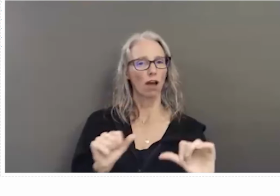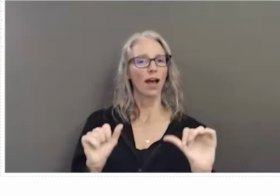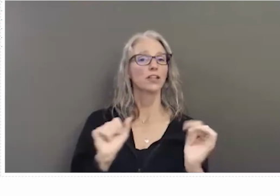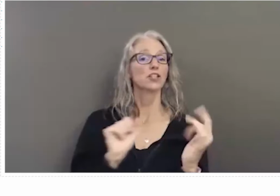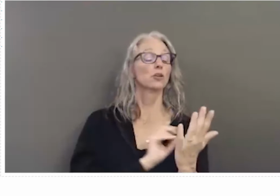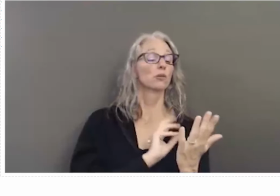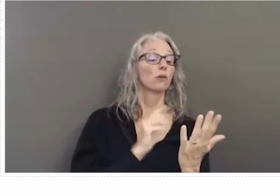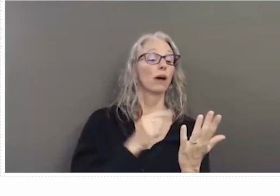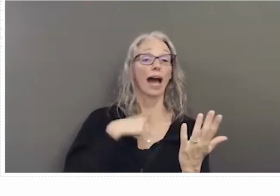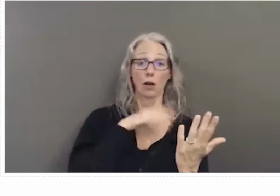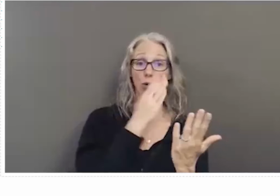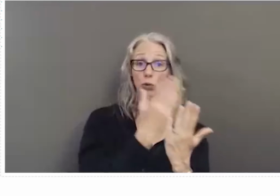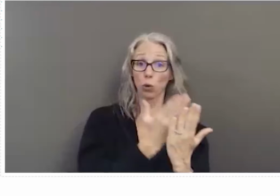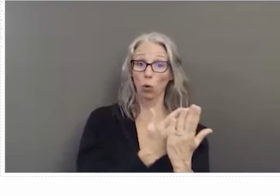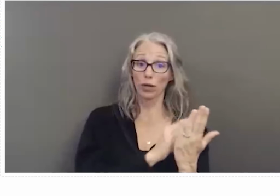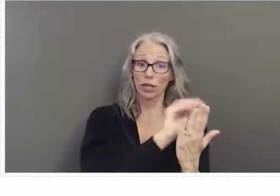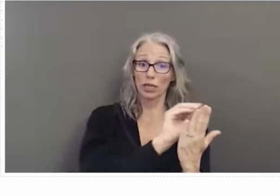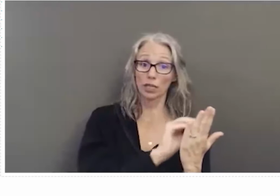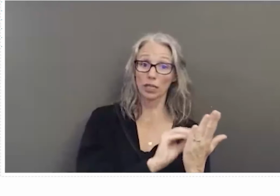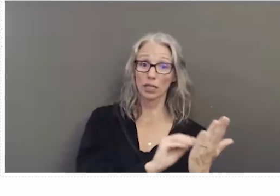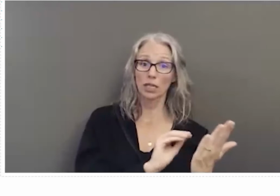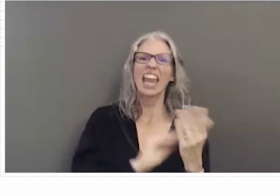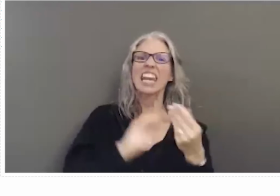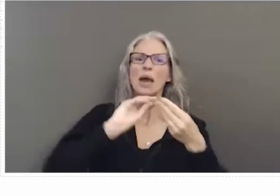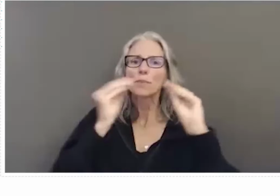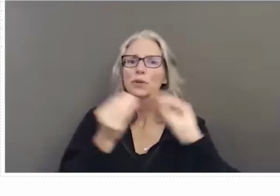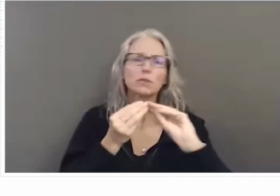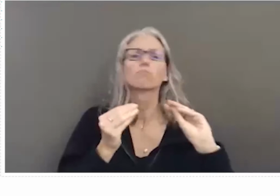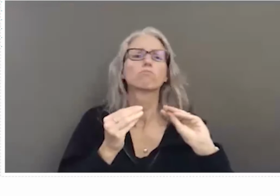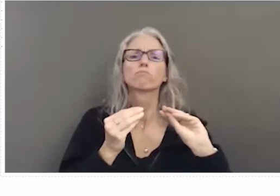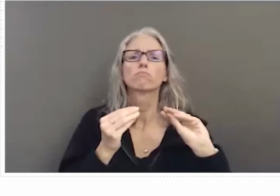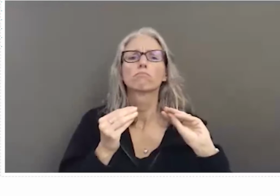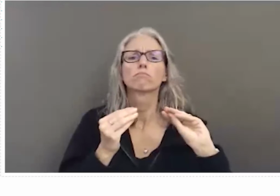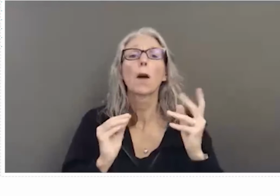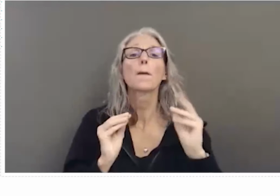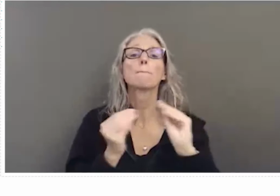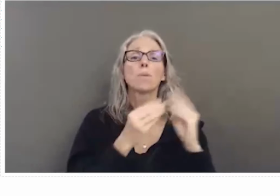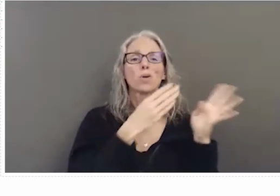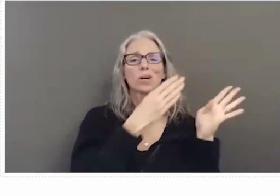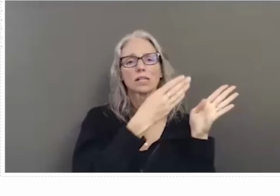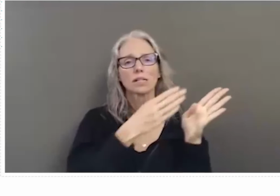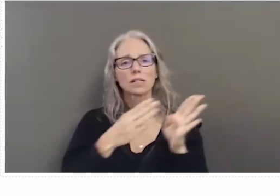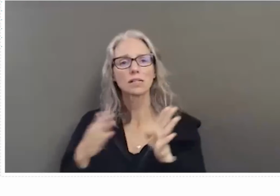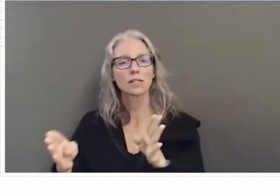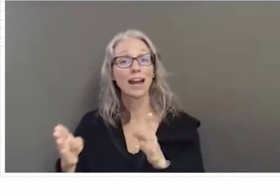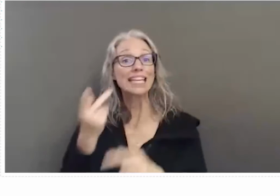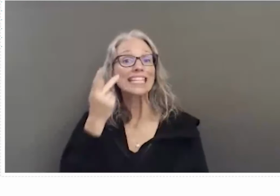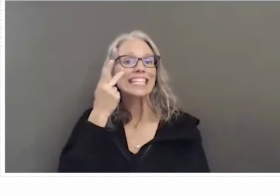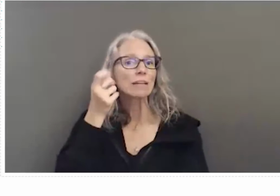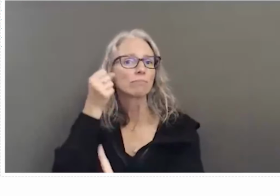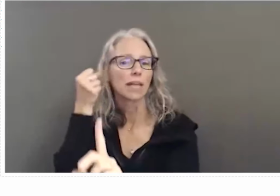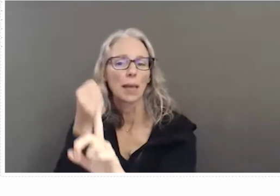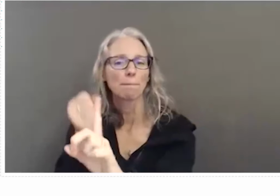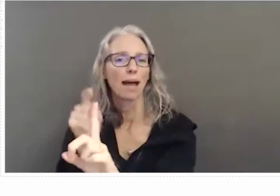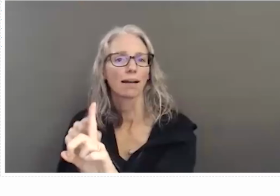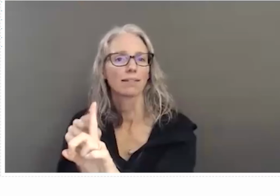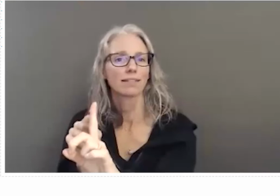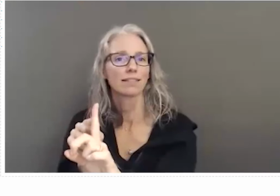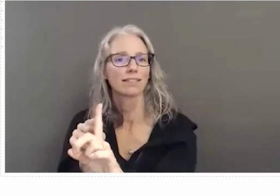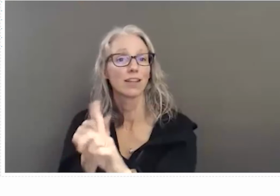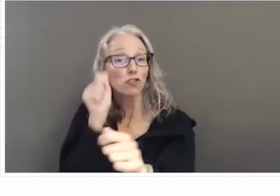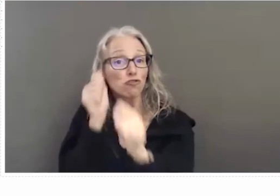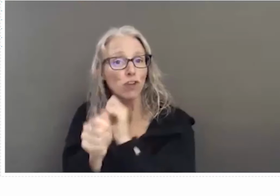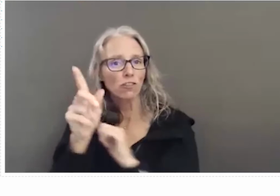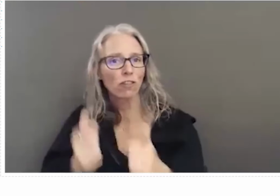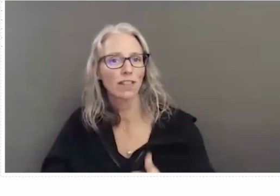metric-based to lives touched, lives enhanced, lives changed, because we know that the numbers aren't